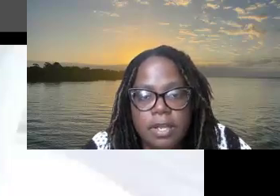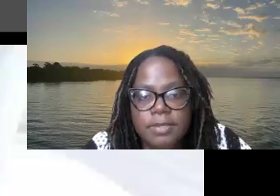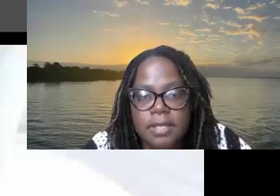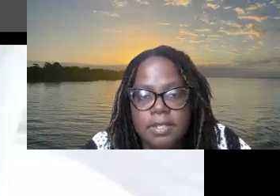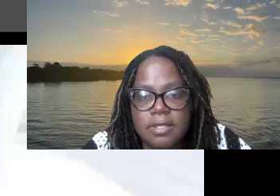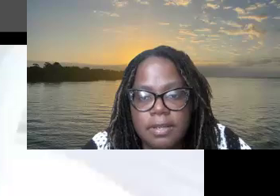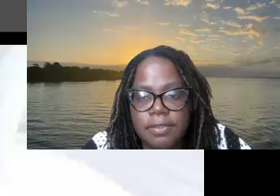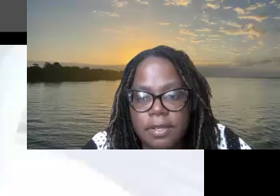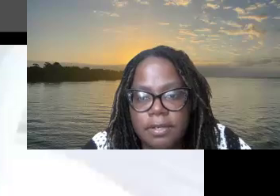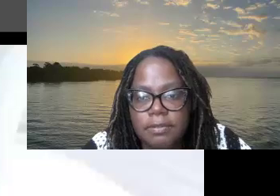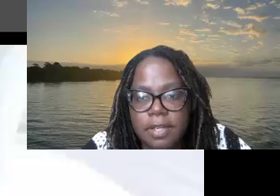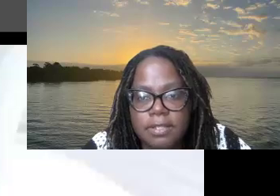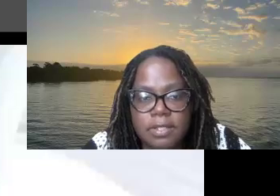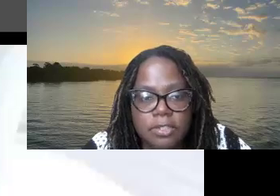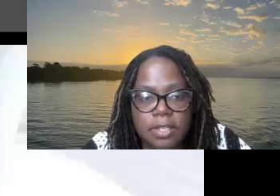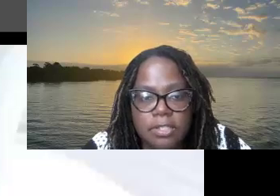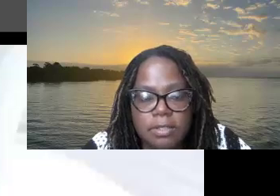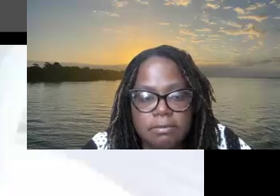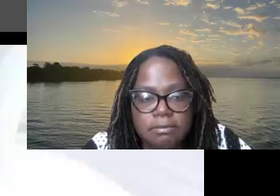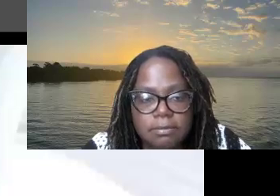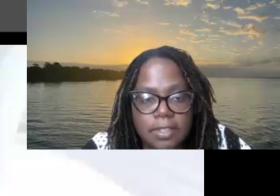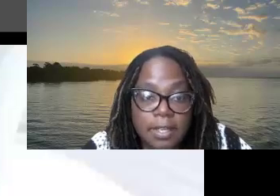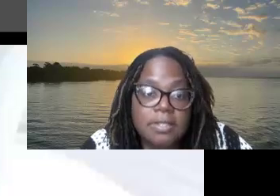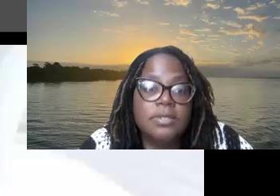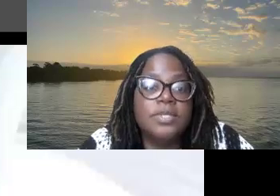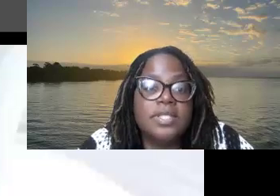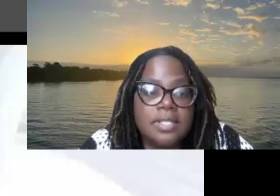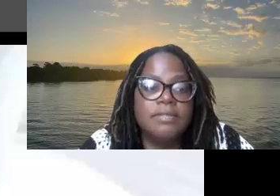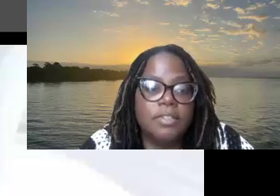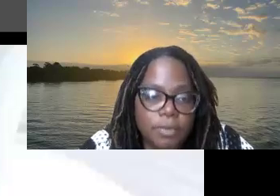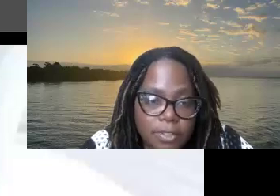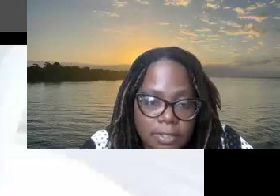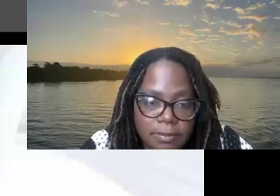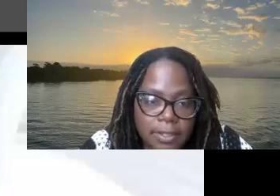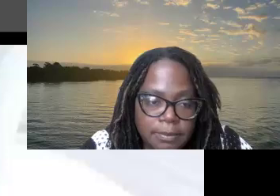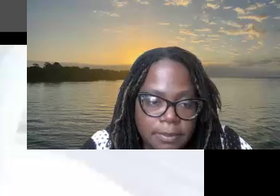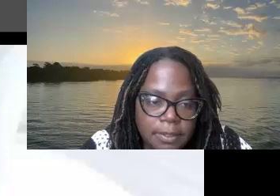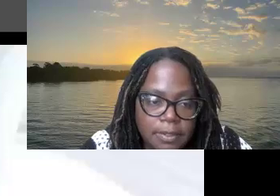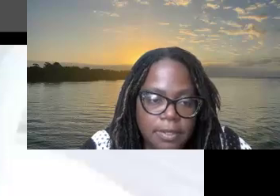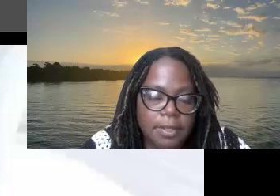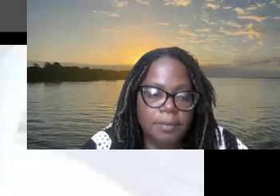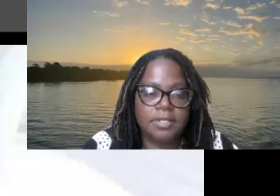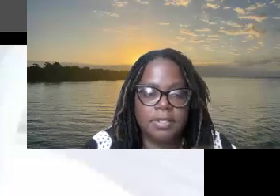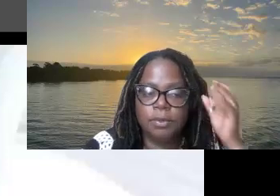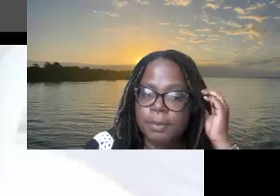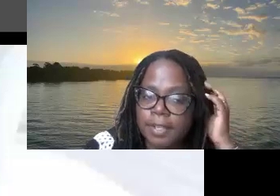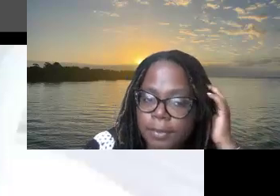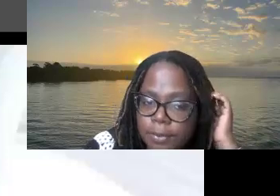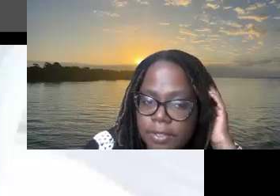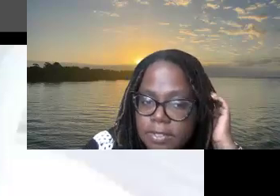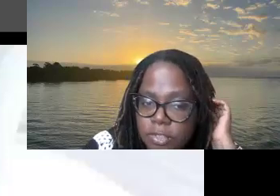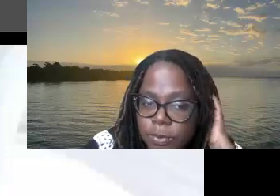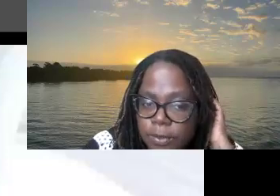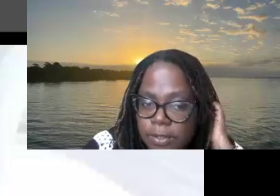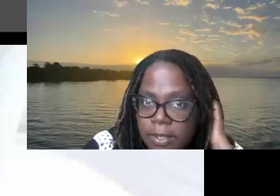Access to jobs, access to healthcare, access to education, access to a sense of a community, right? I said we're a public